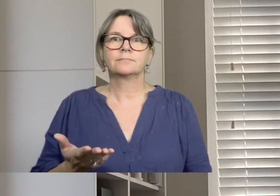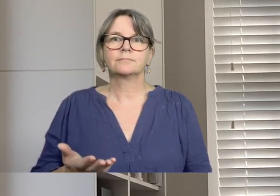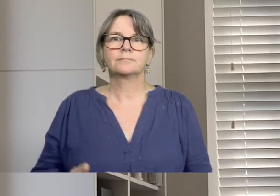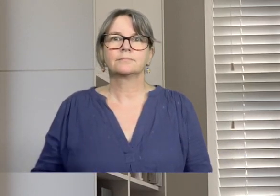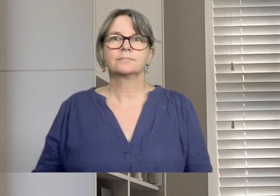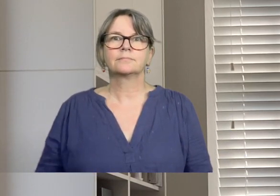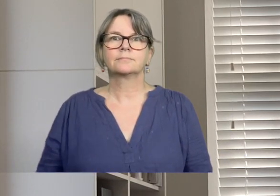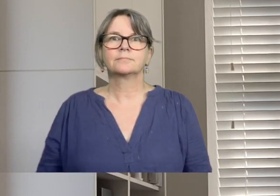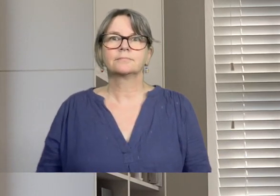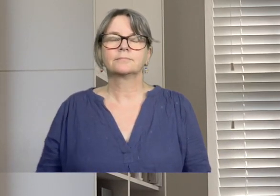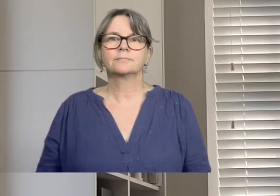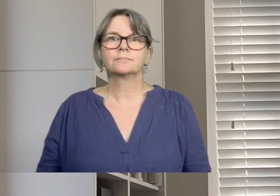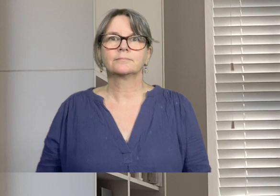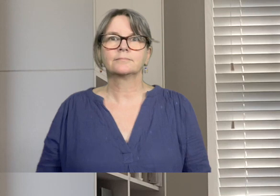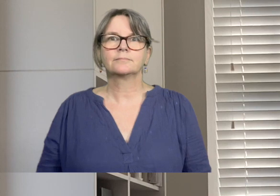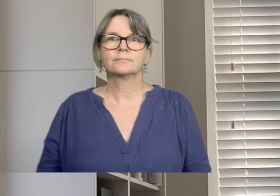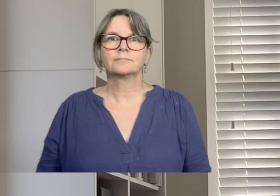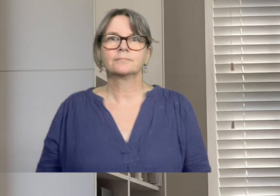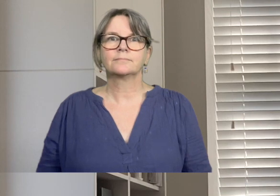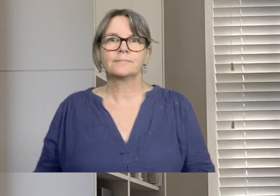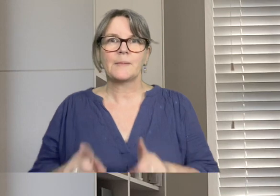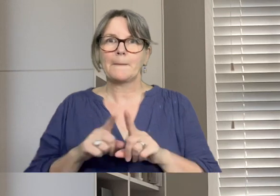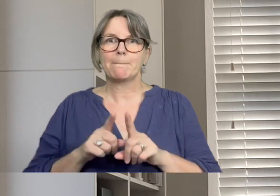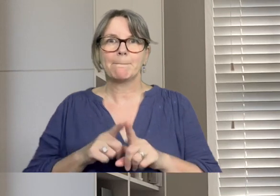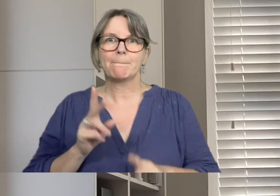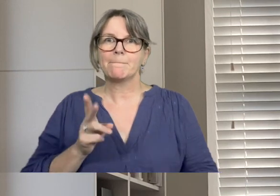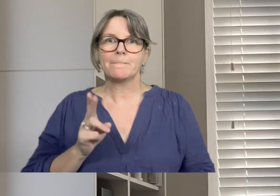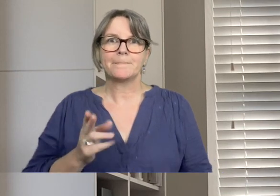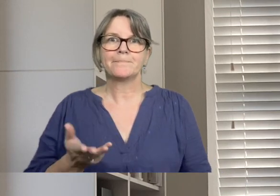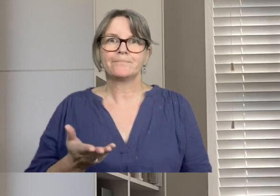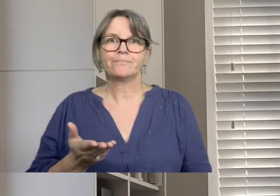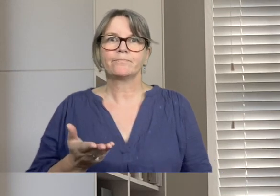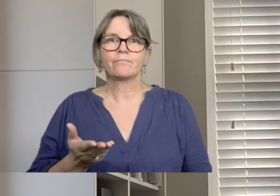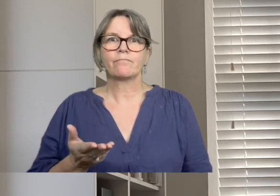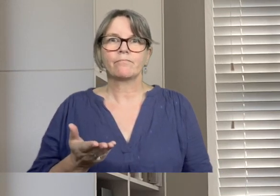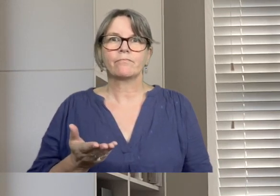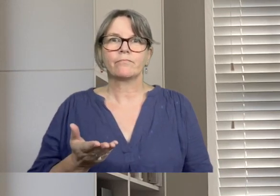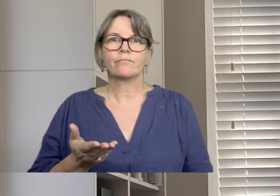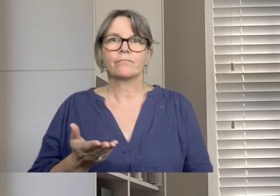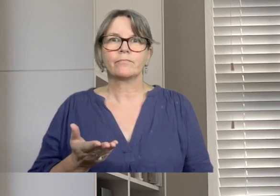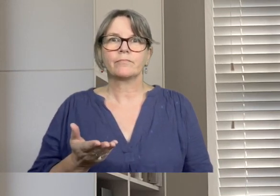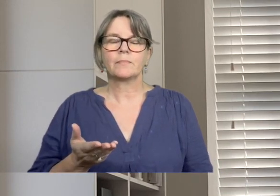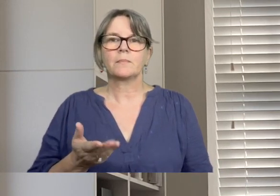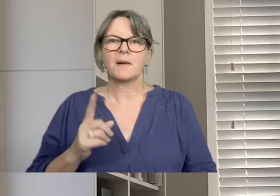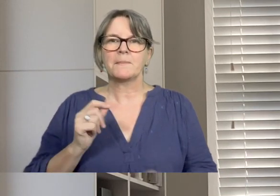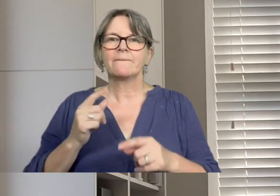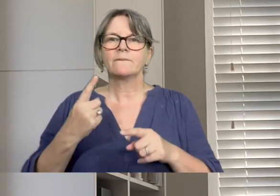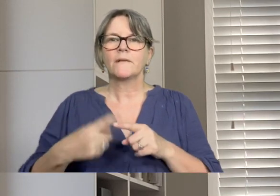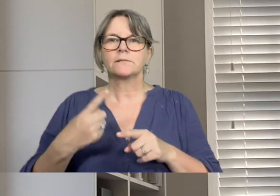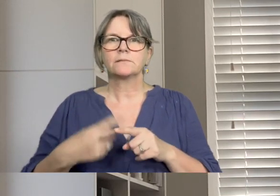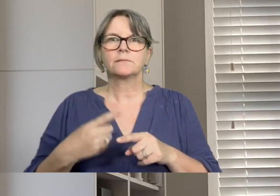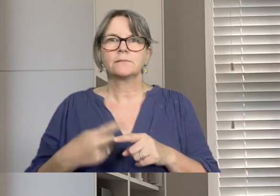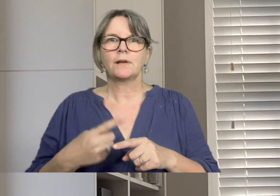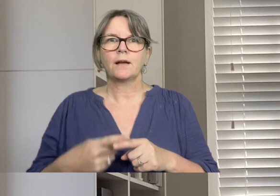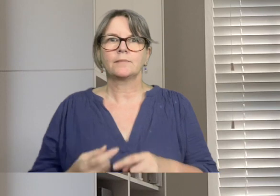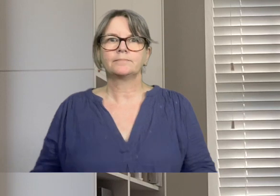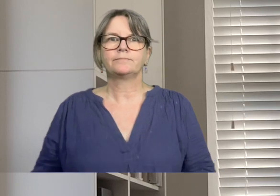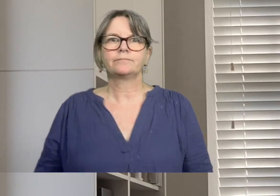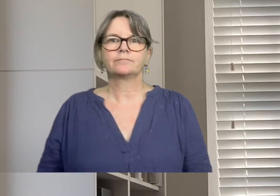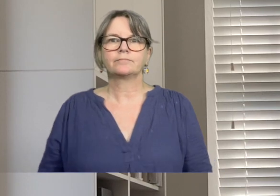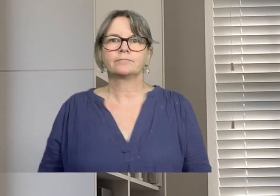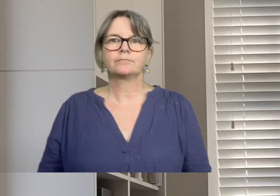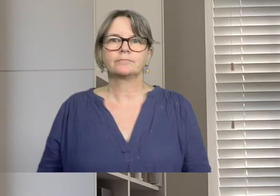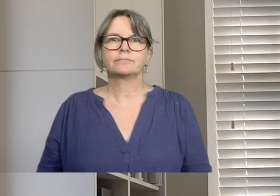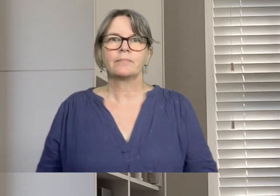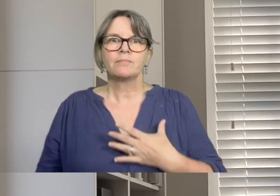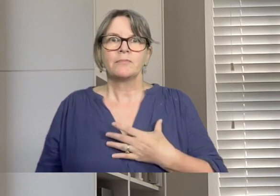one, breath in, breathe out. Little in, breathe out all the way. Same thing, a little faster. We take a